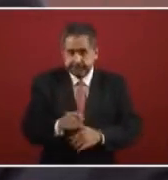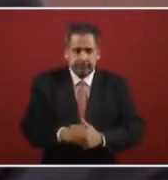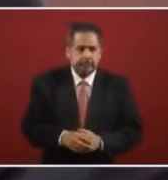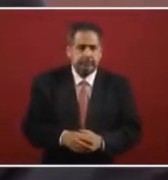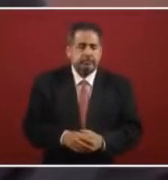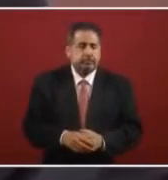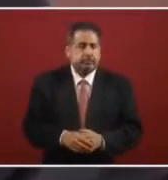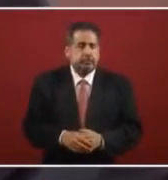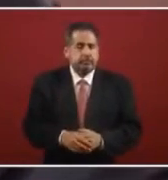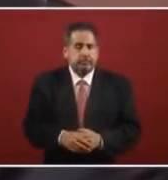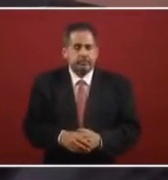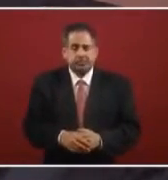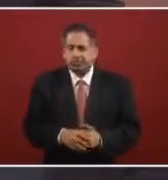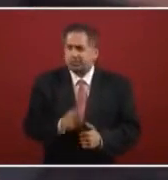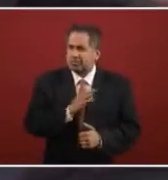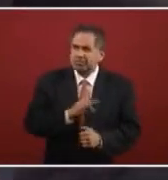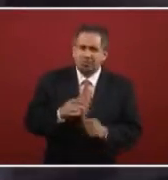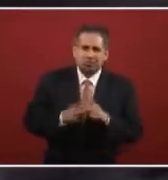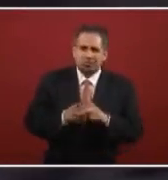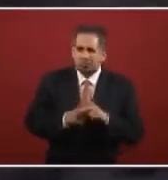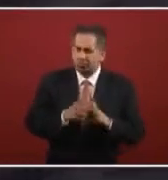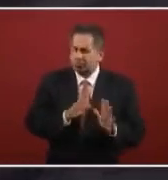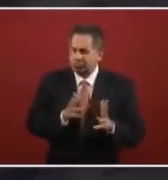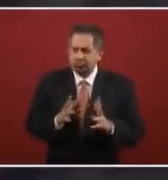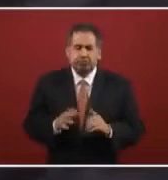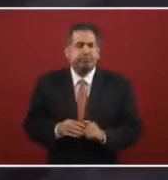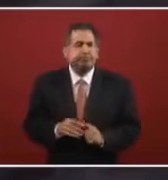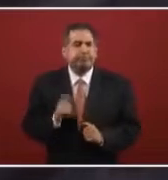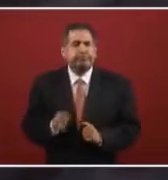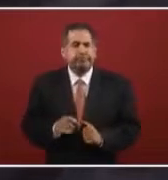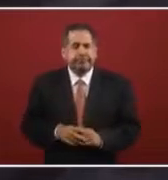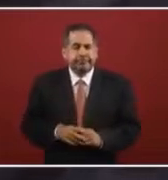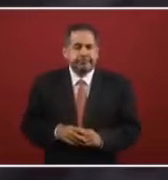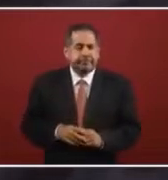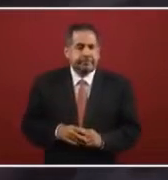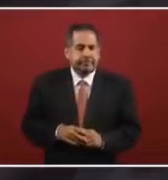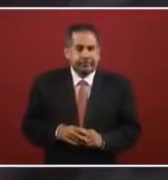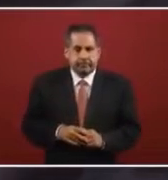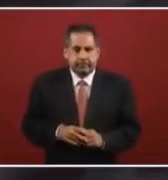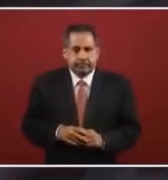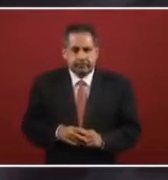neoliberalism, that the median